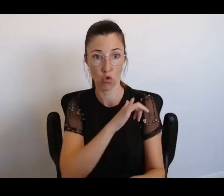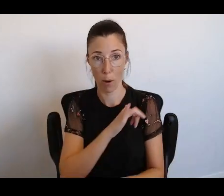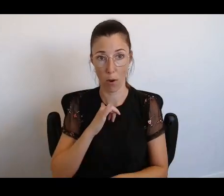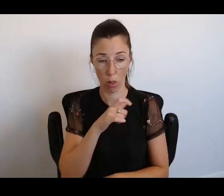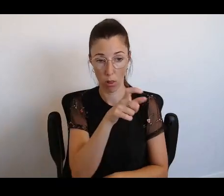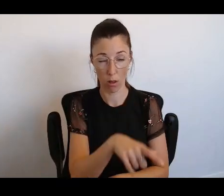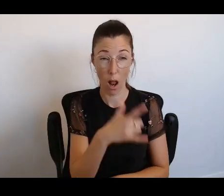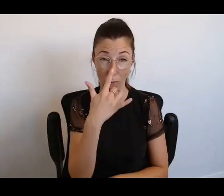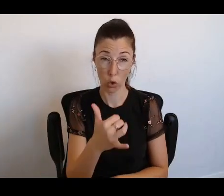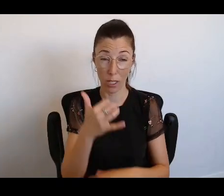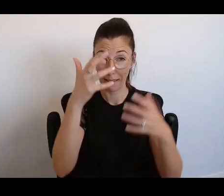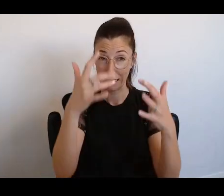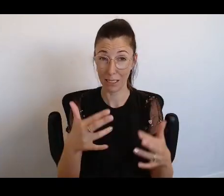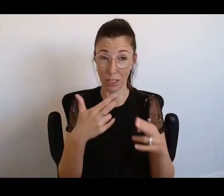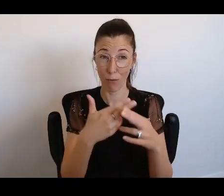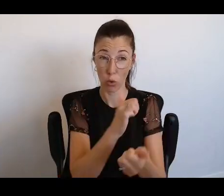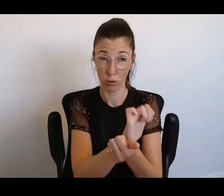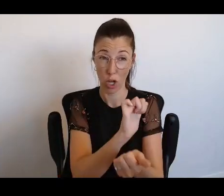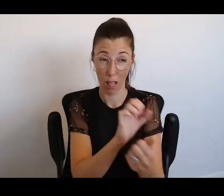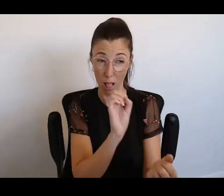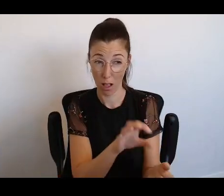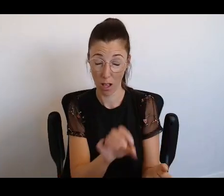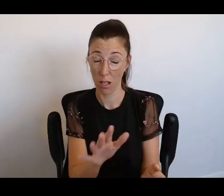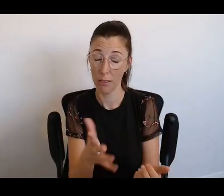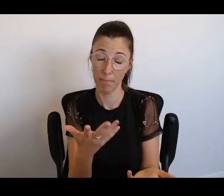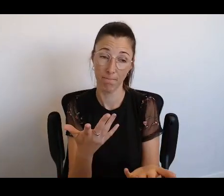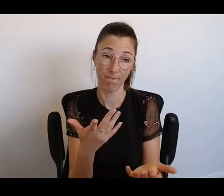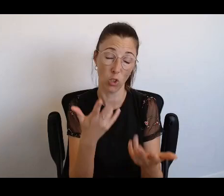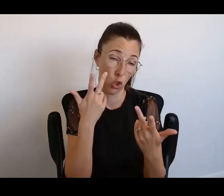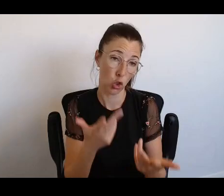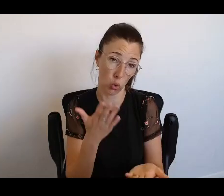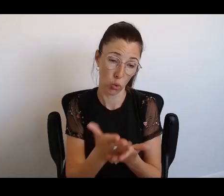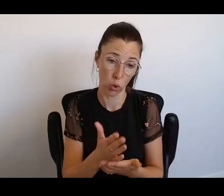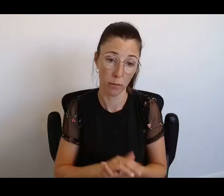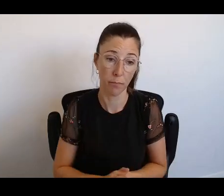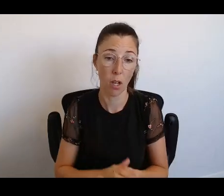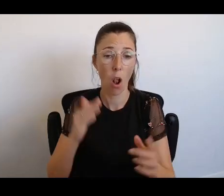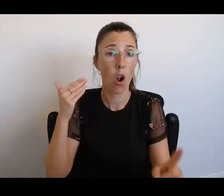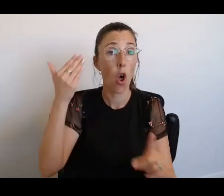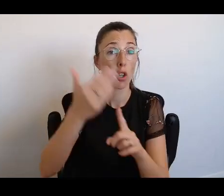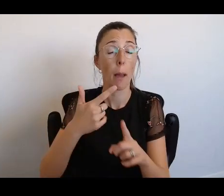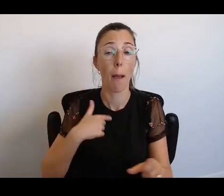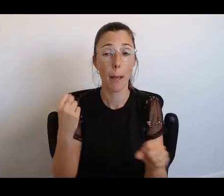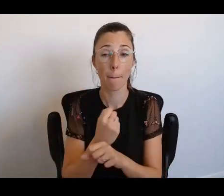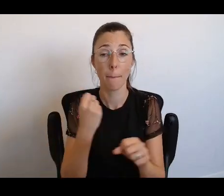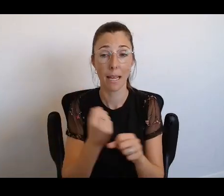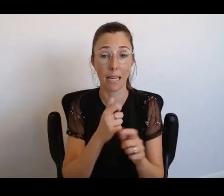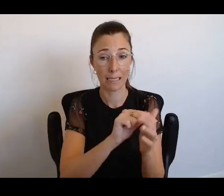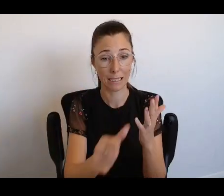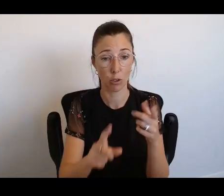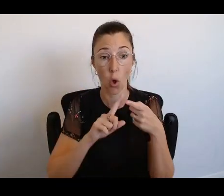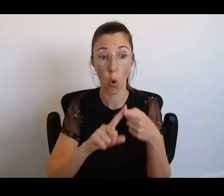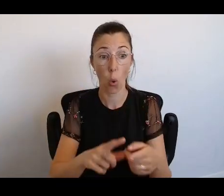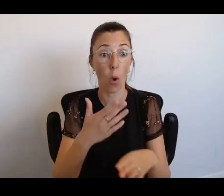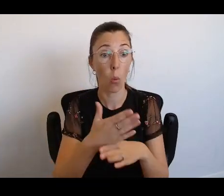incarceration reinforce this thinking. For a long time now, I've been creating a series of ongoing works called Black and Blue, which examine